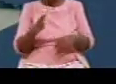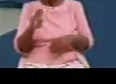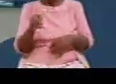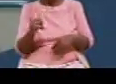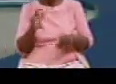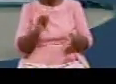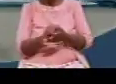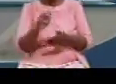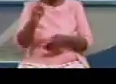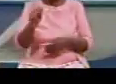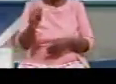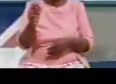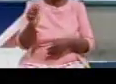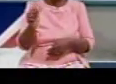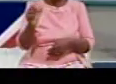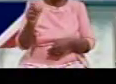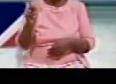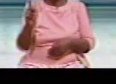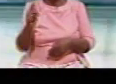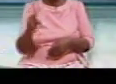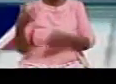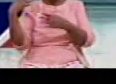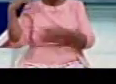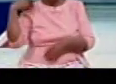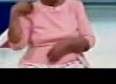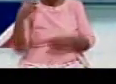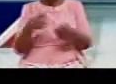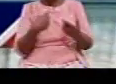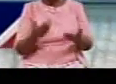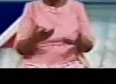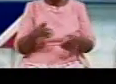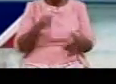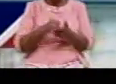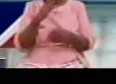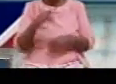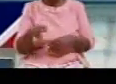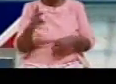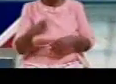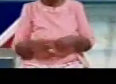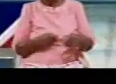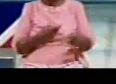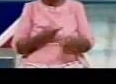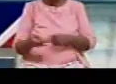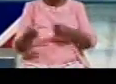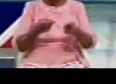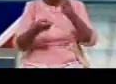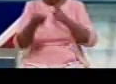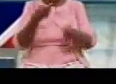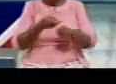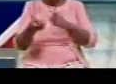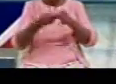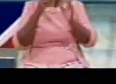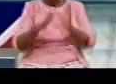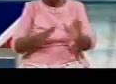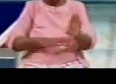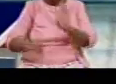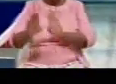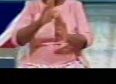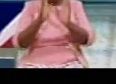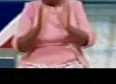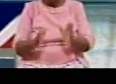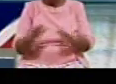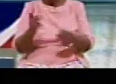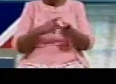be caused by tormentors. The captivity may be caused by the thorn in the flesh.